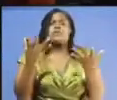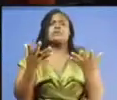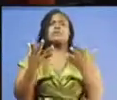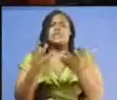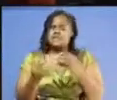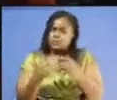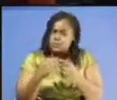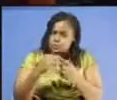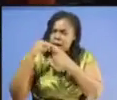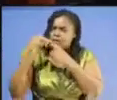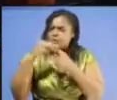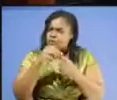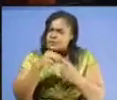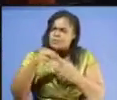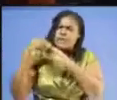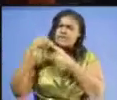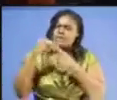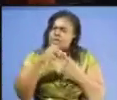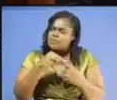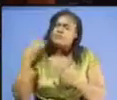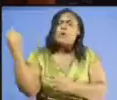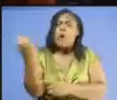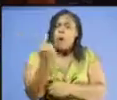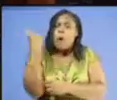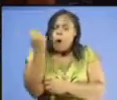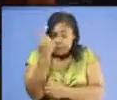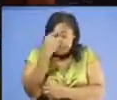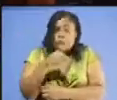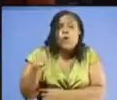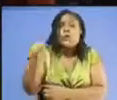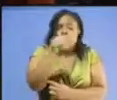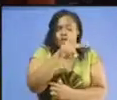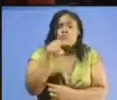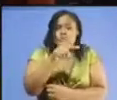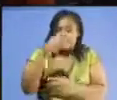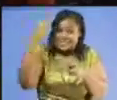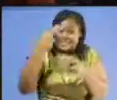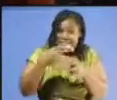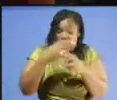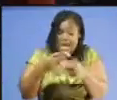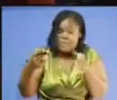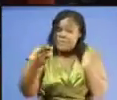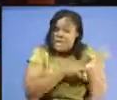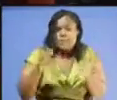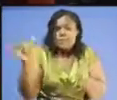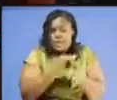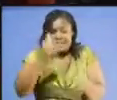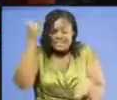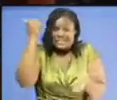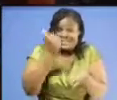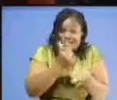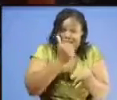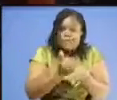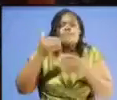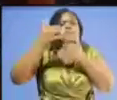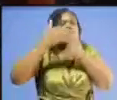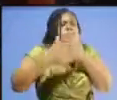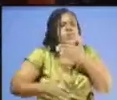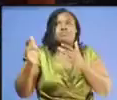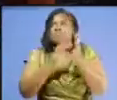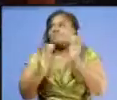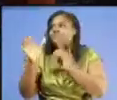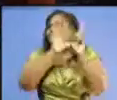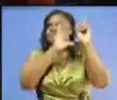custom made, it is custom built, it has your name on it, it is stamped by the blood of Jesus